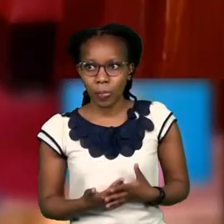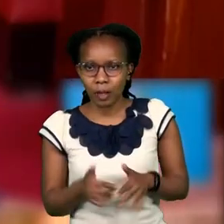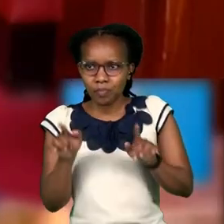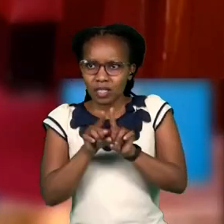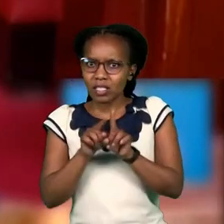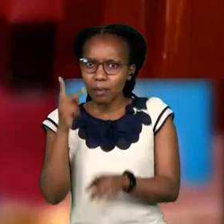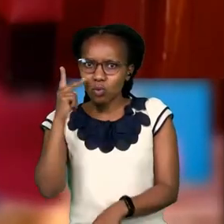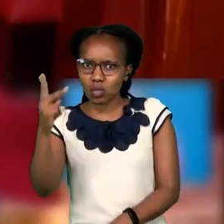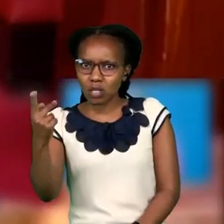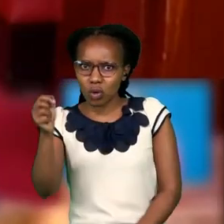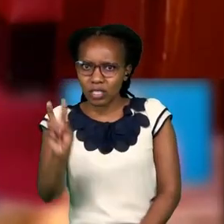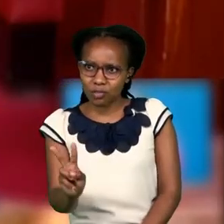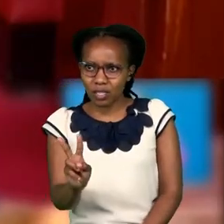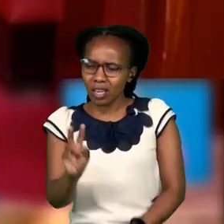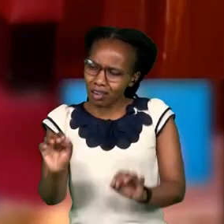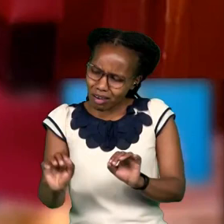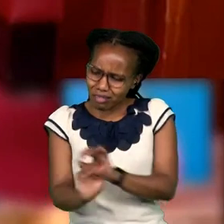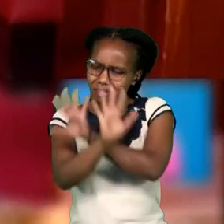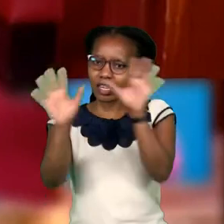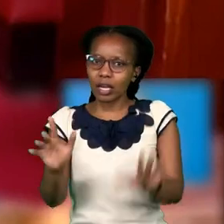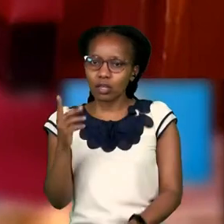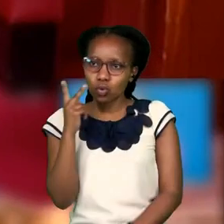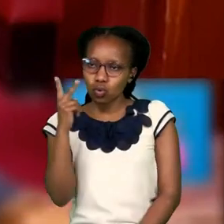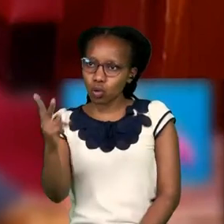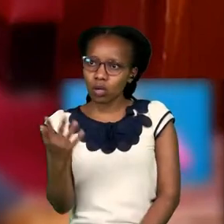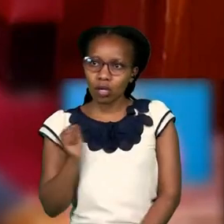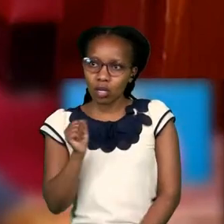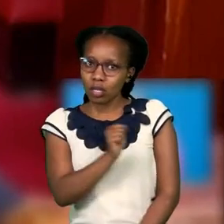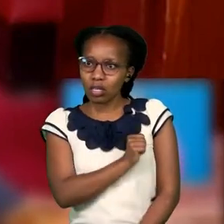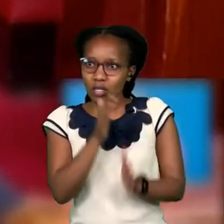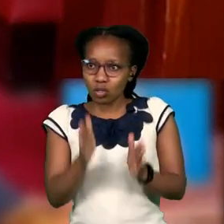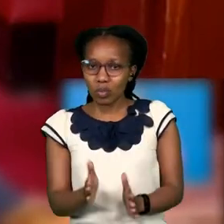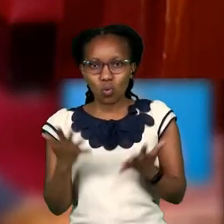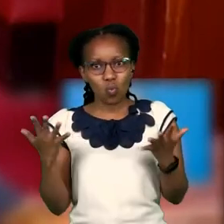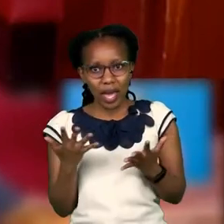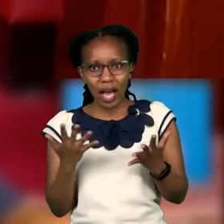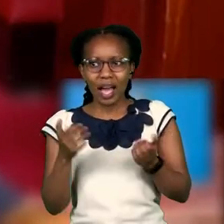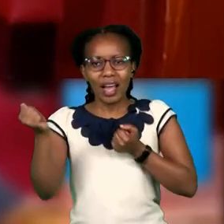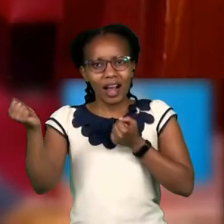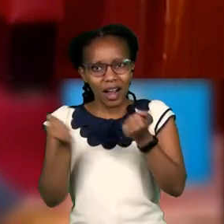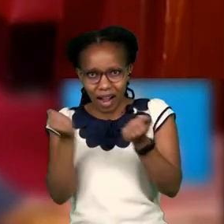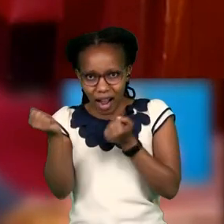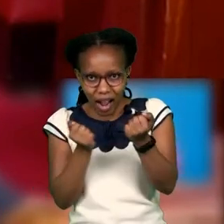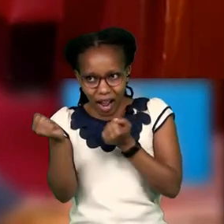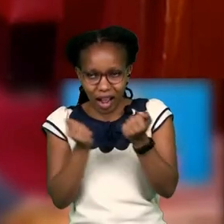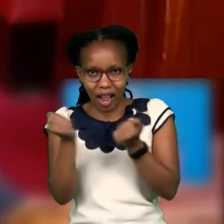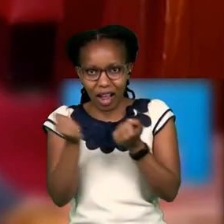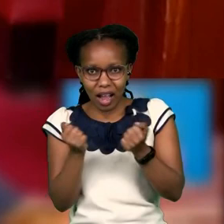on the screen, Mr. Speaker, clearly saw that the district senator was in fact in his car, probably driving